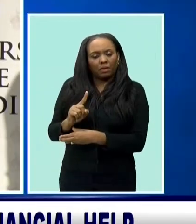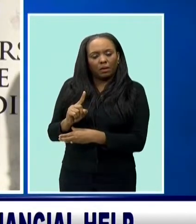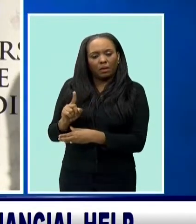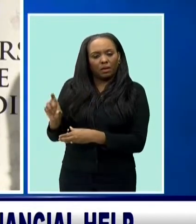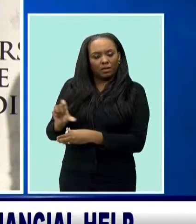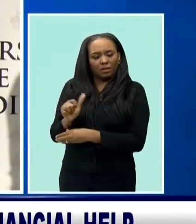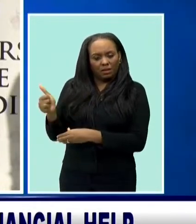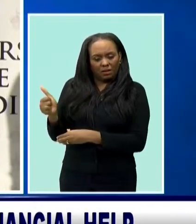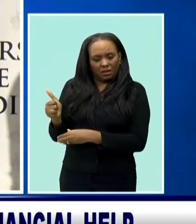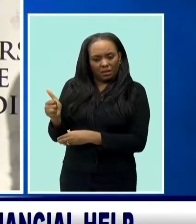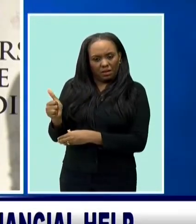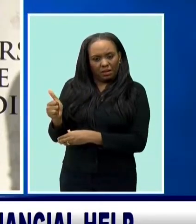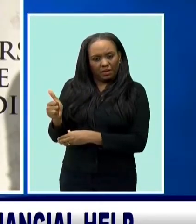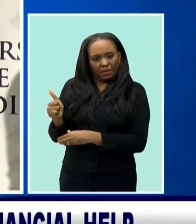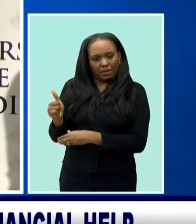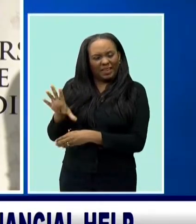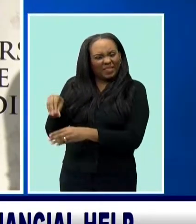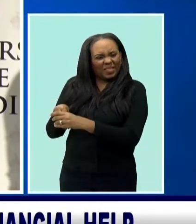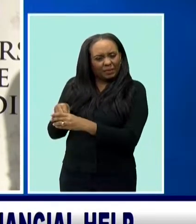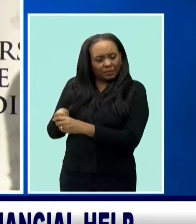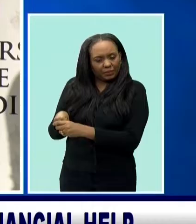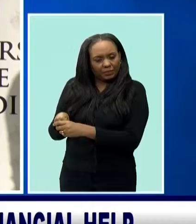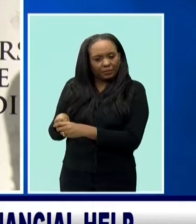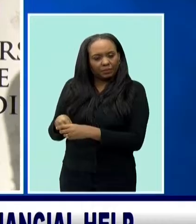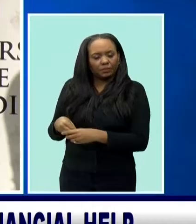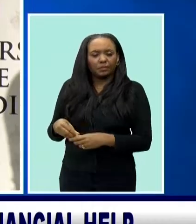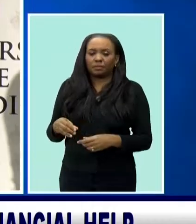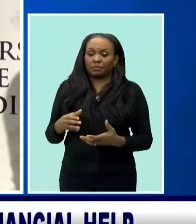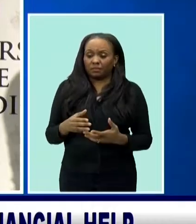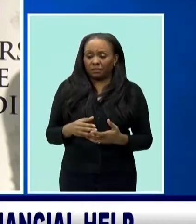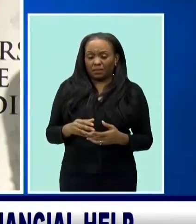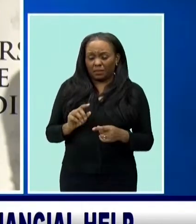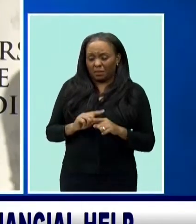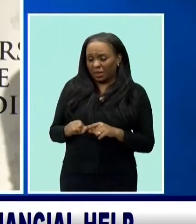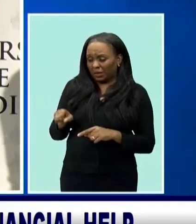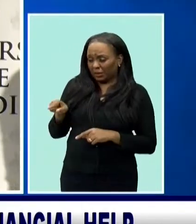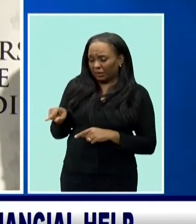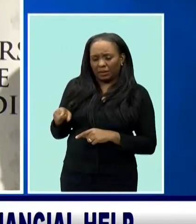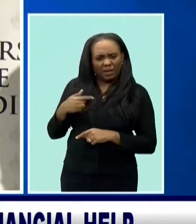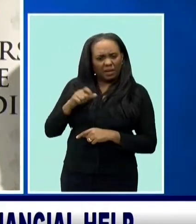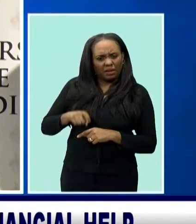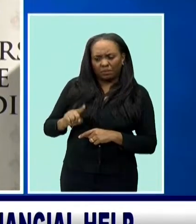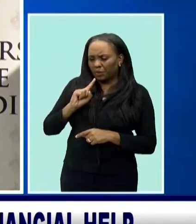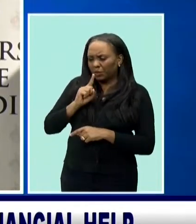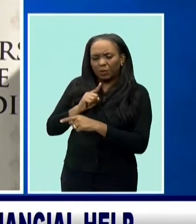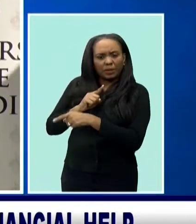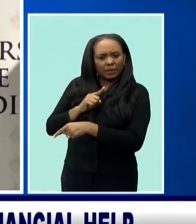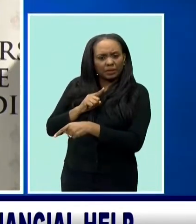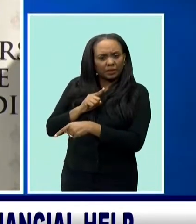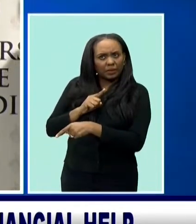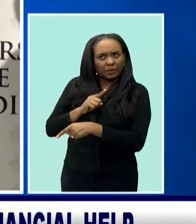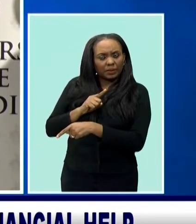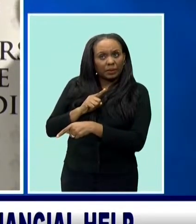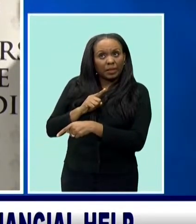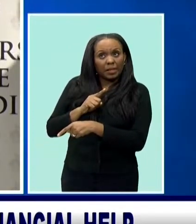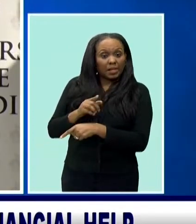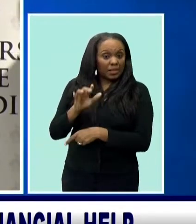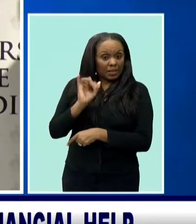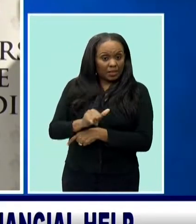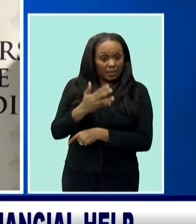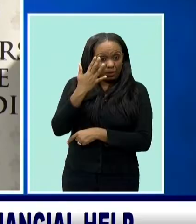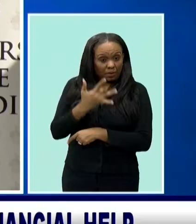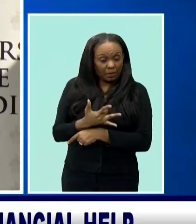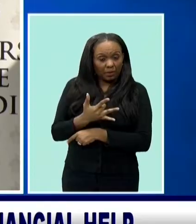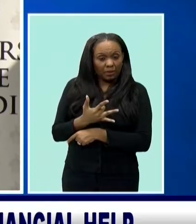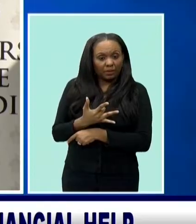to invest in a new entrepreneurial activity if I'm unsure how I'm going to get my money out. And so we think that this is why developing